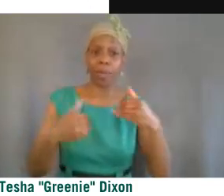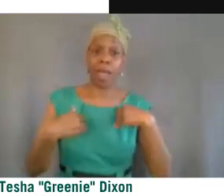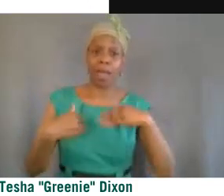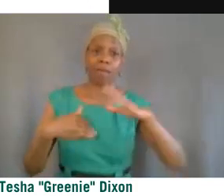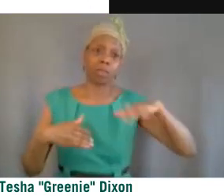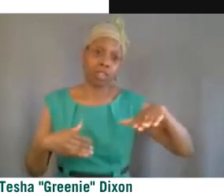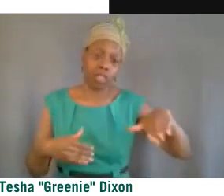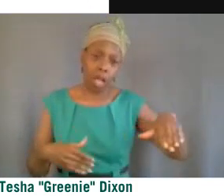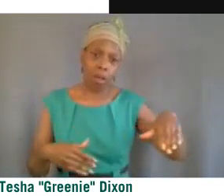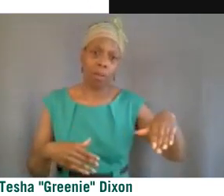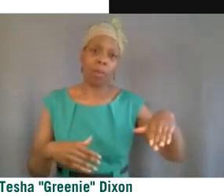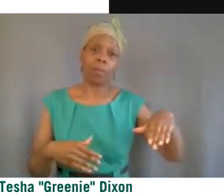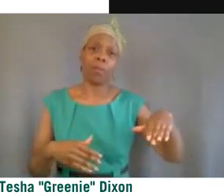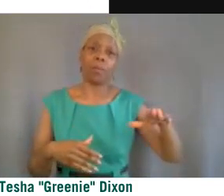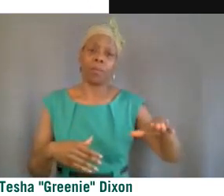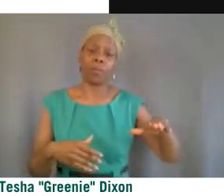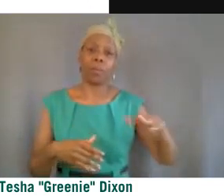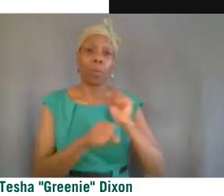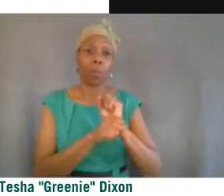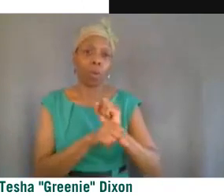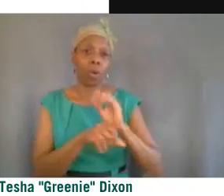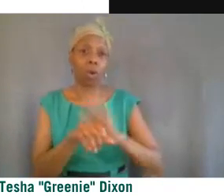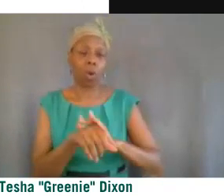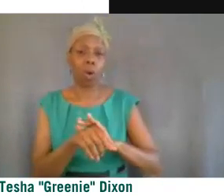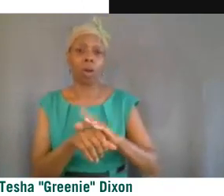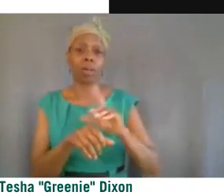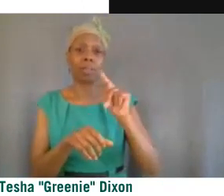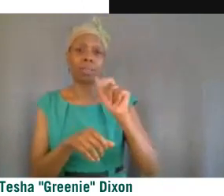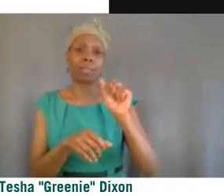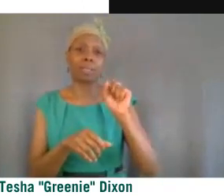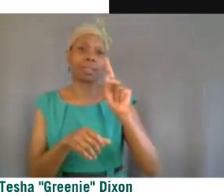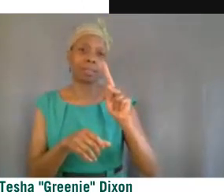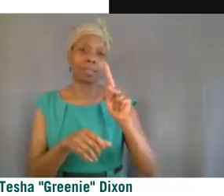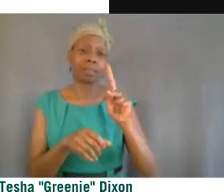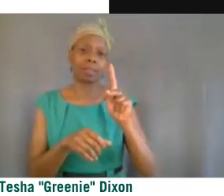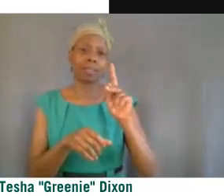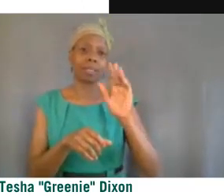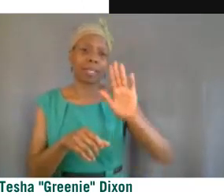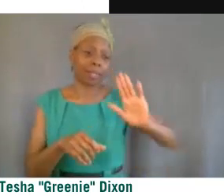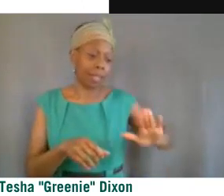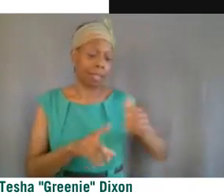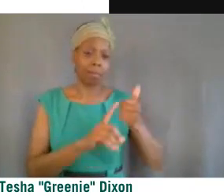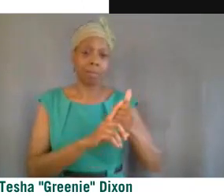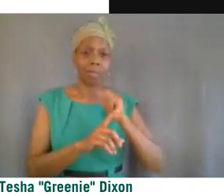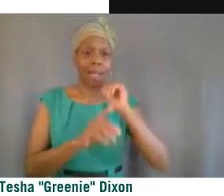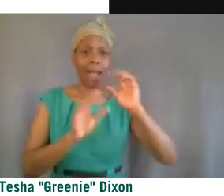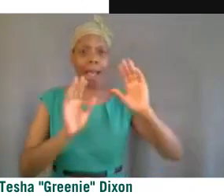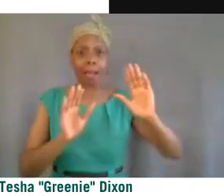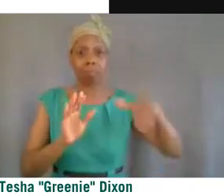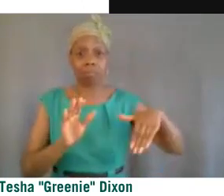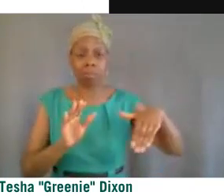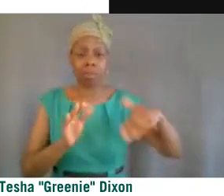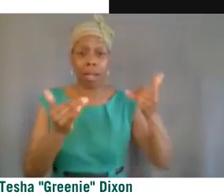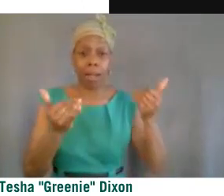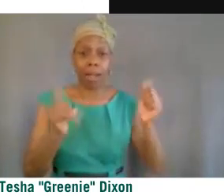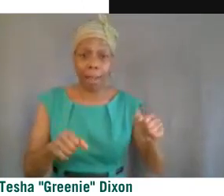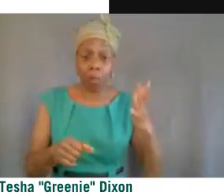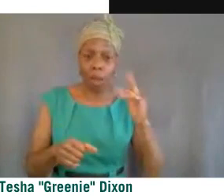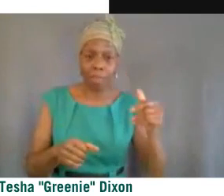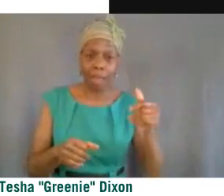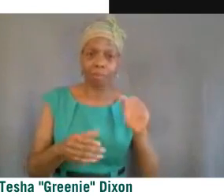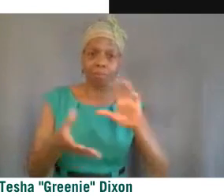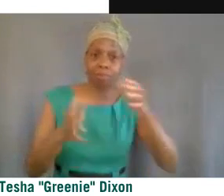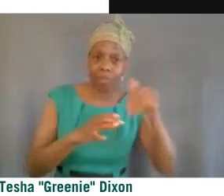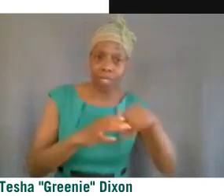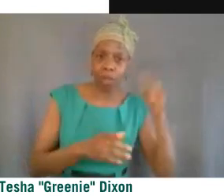child working on tasks that they're not able to do yet because of the disturbance in their